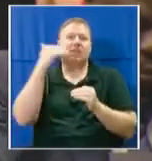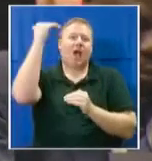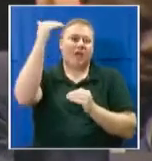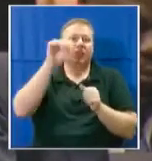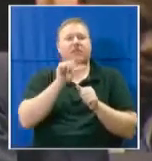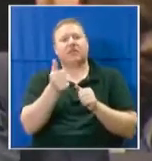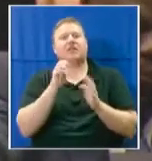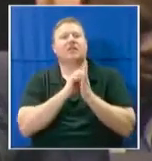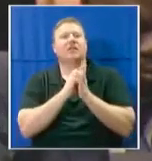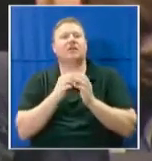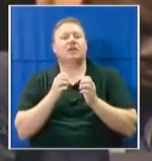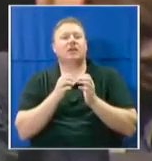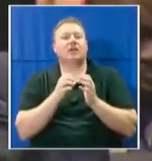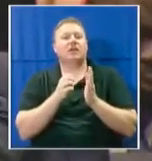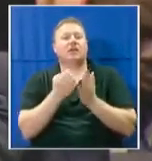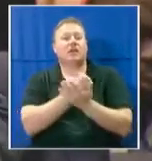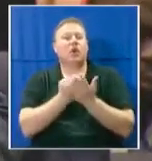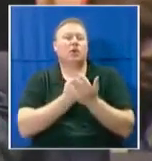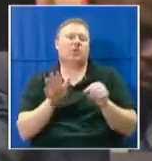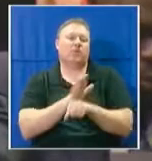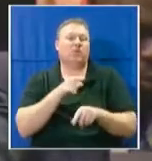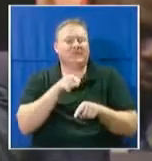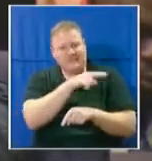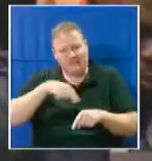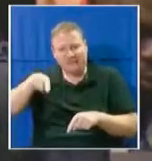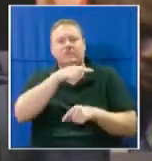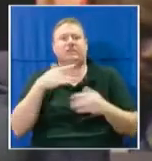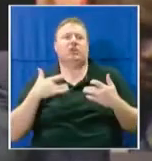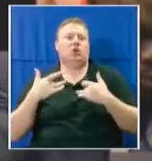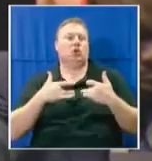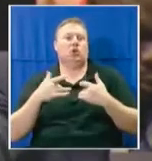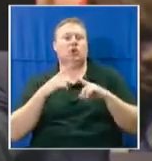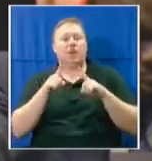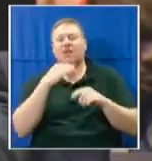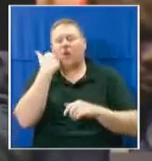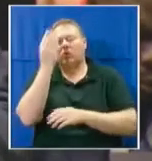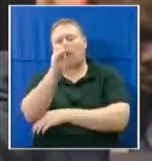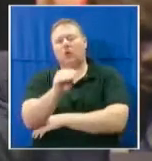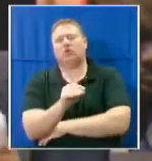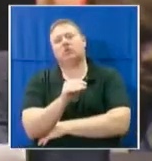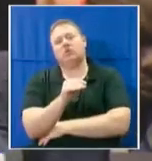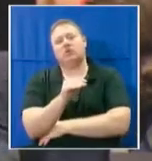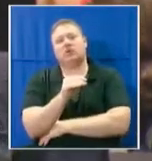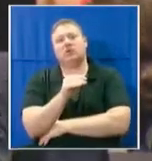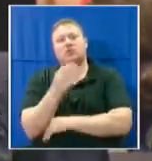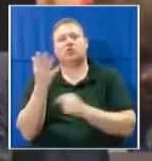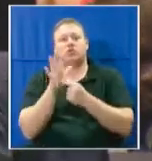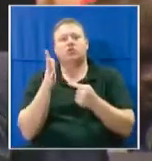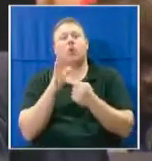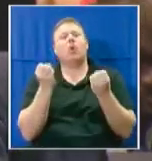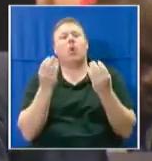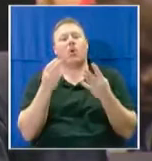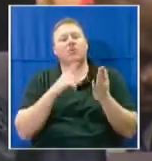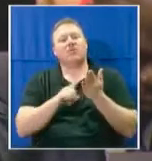So that is an issue of concern. However, what I'd like to ask you about, and I know you indicated that there's a lot of detail still needs to